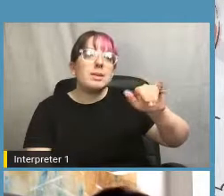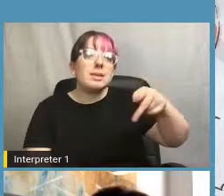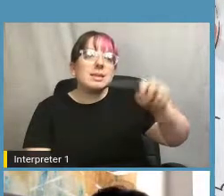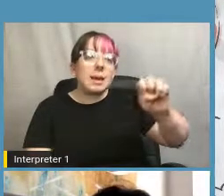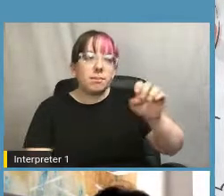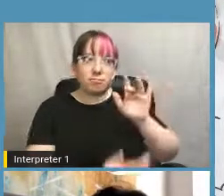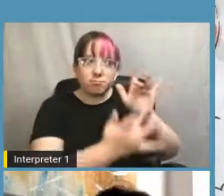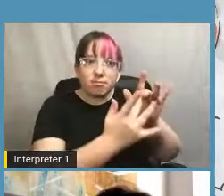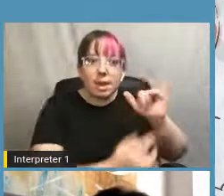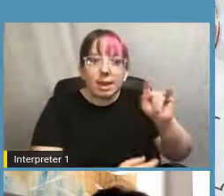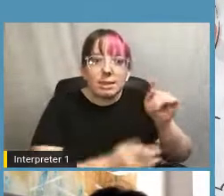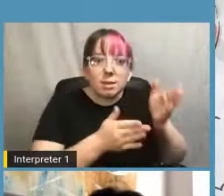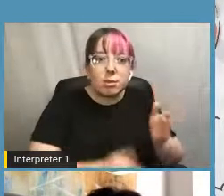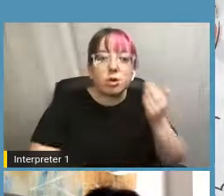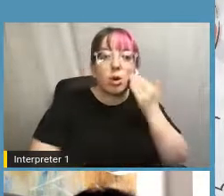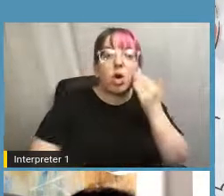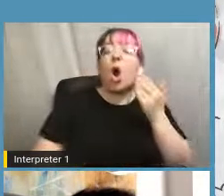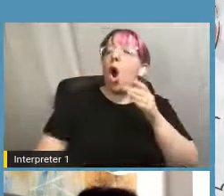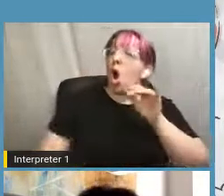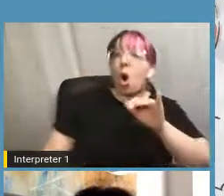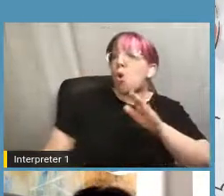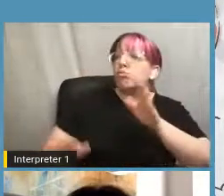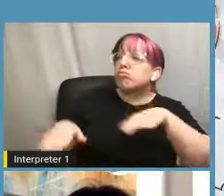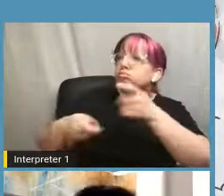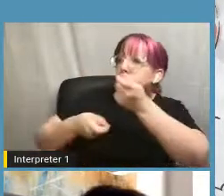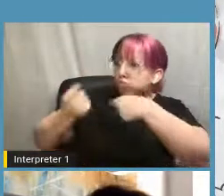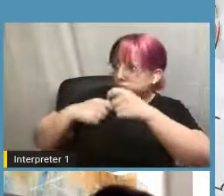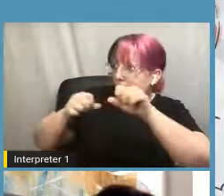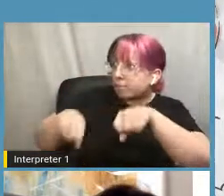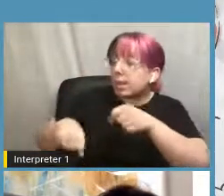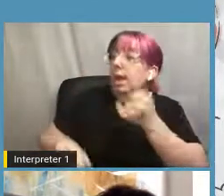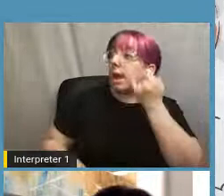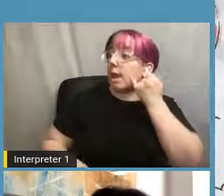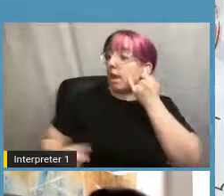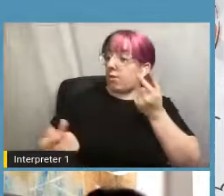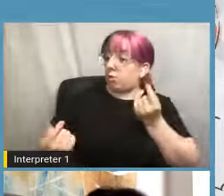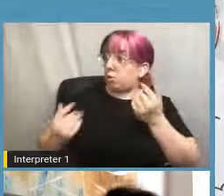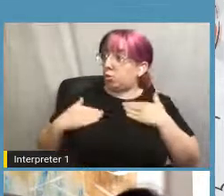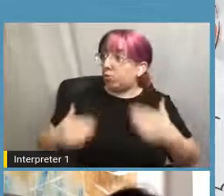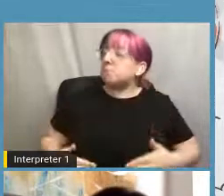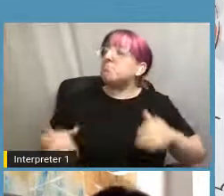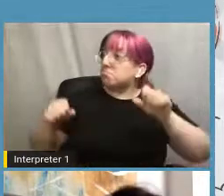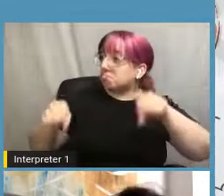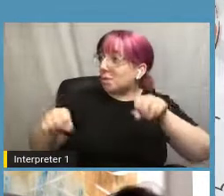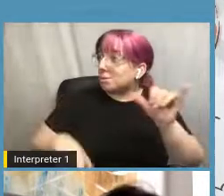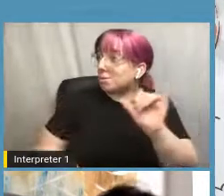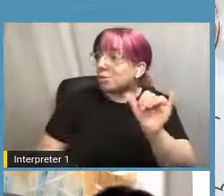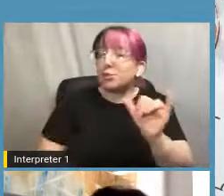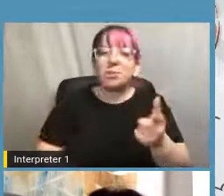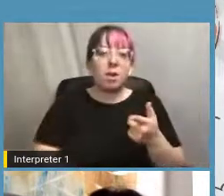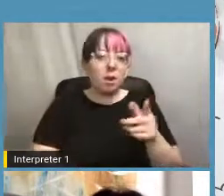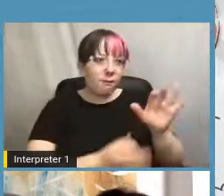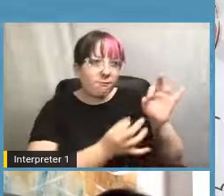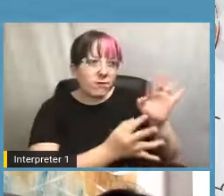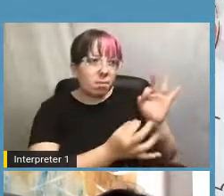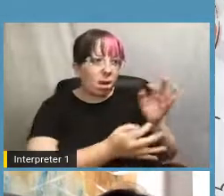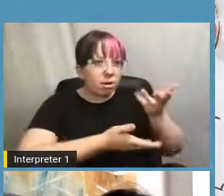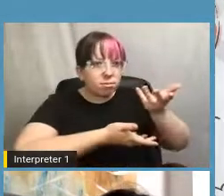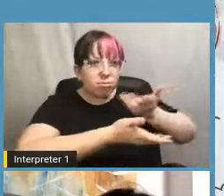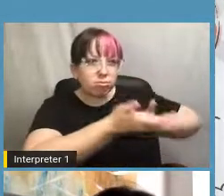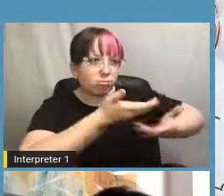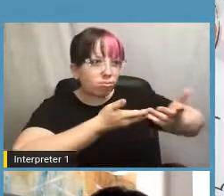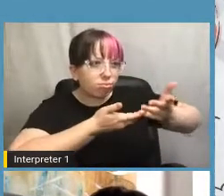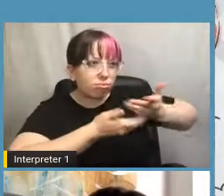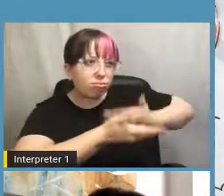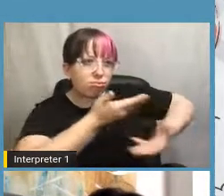like, well, we can do this instead. And if you want to do it physically, it can also be done. So it was this feedback of things that I